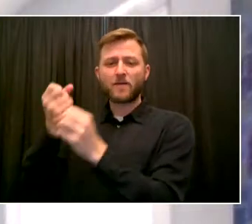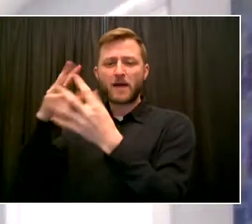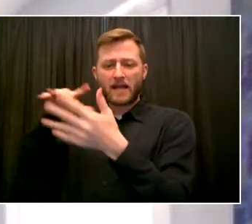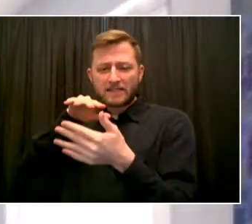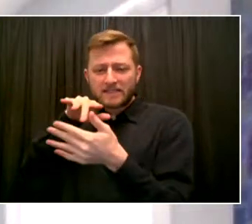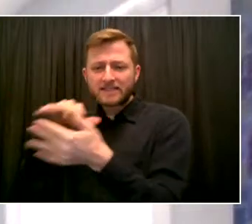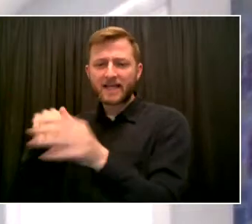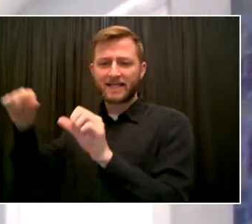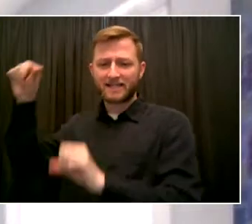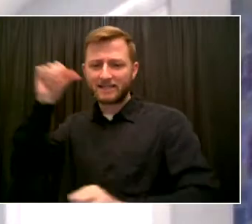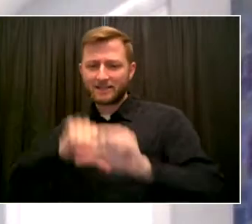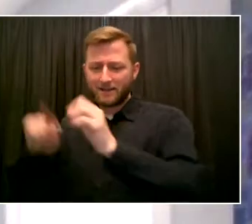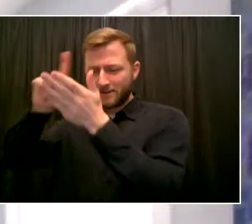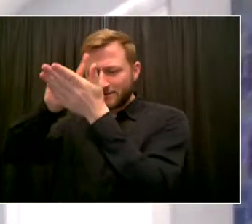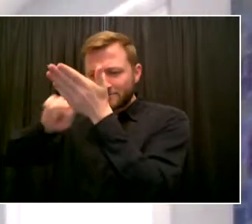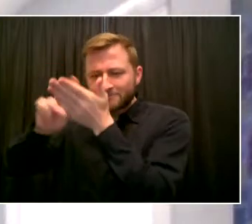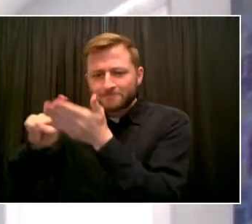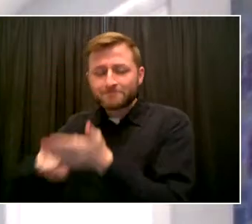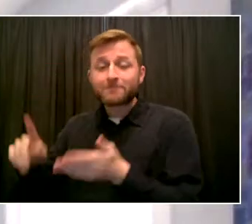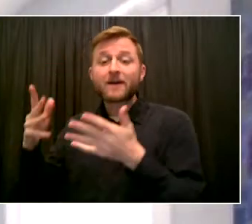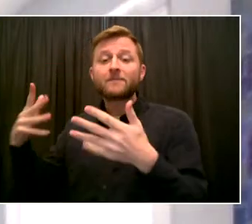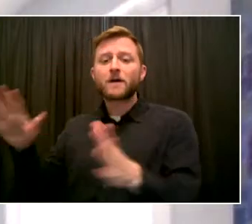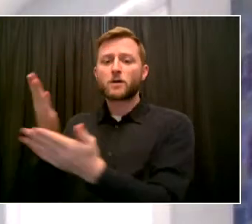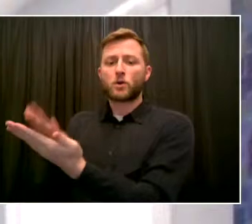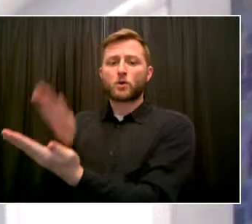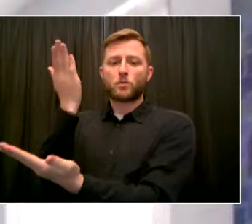the FDA and the CDC.